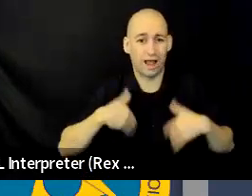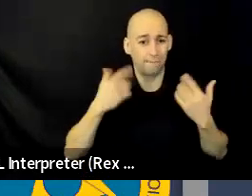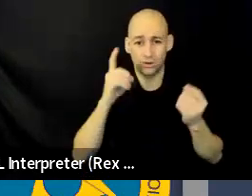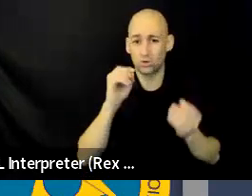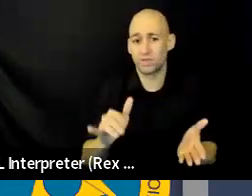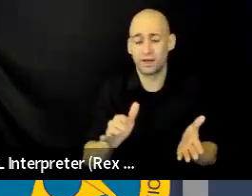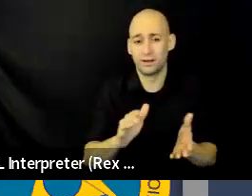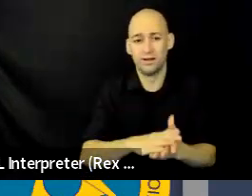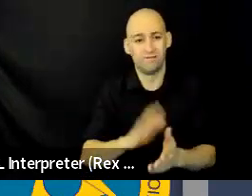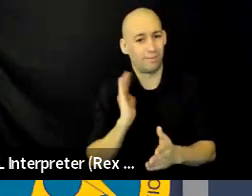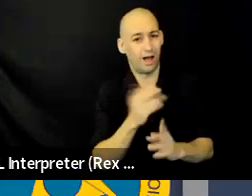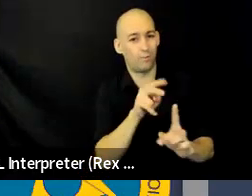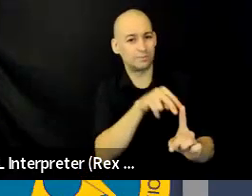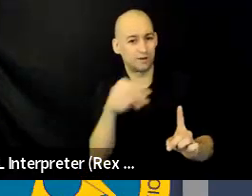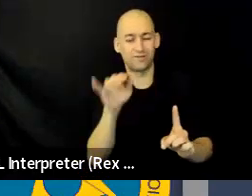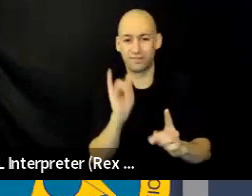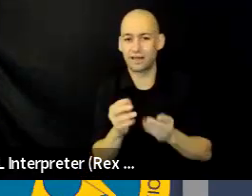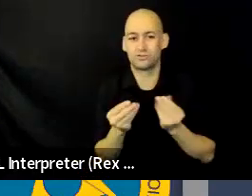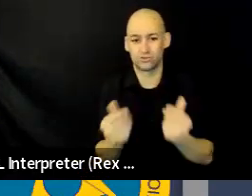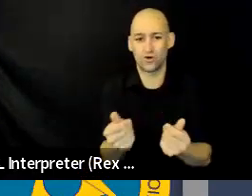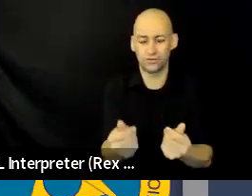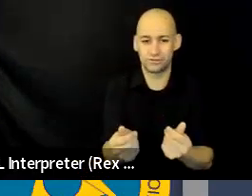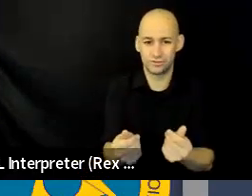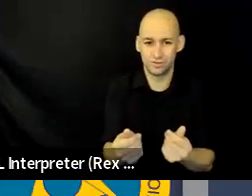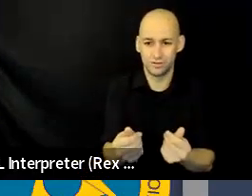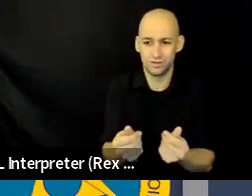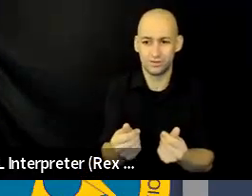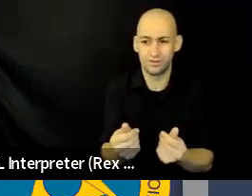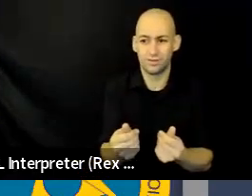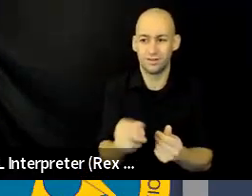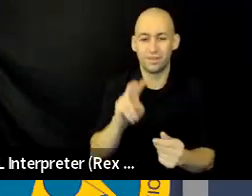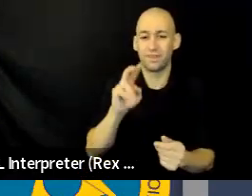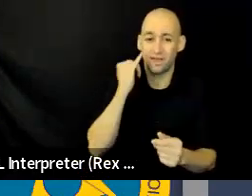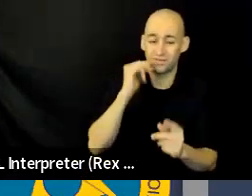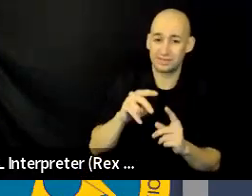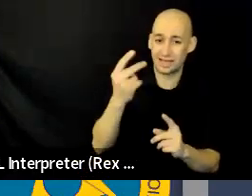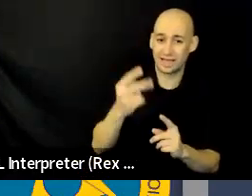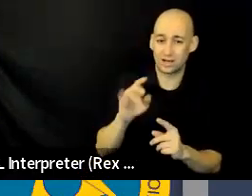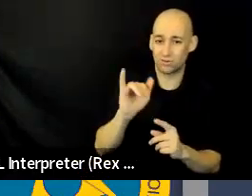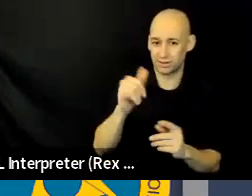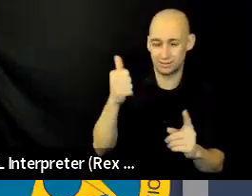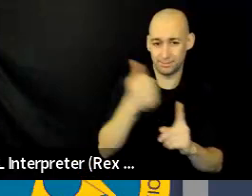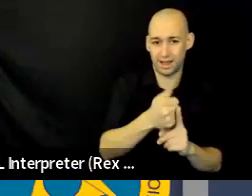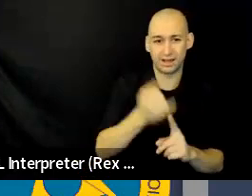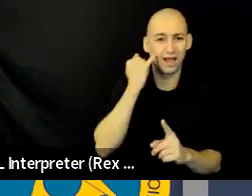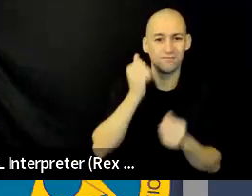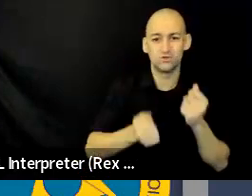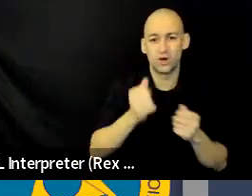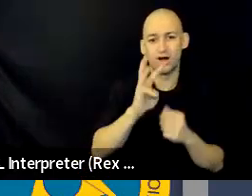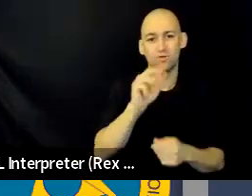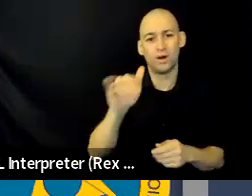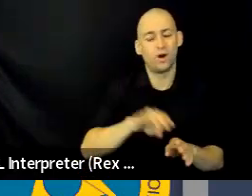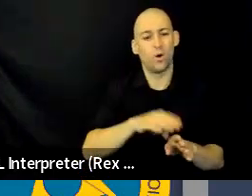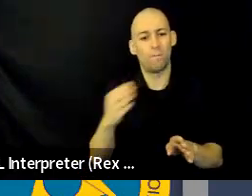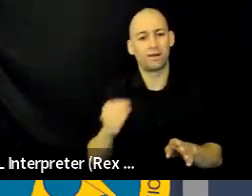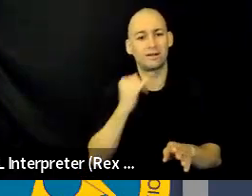perspective, that does solve and if there are secondary implications, like let's say a driveway opening is in a